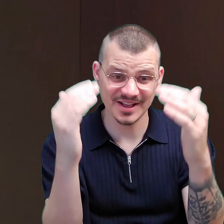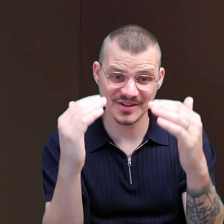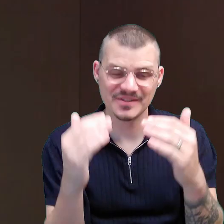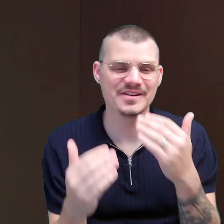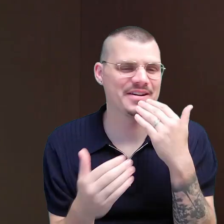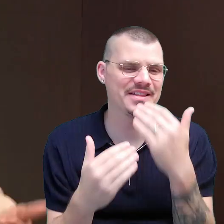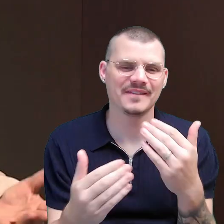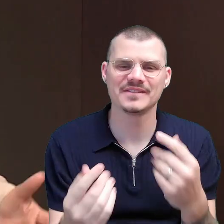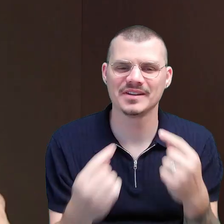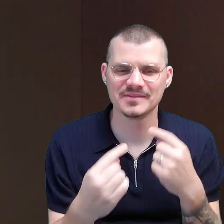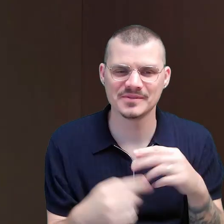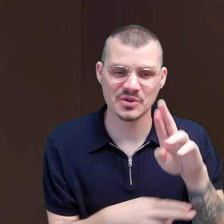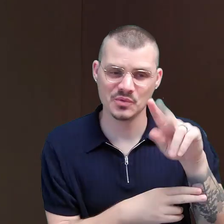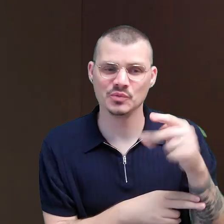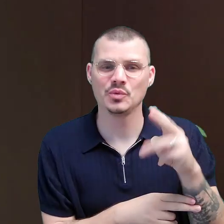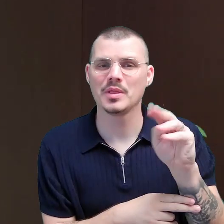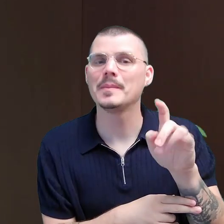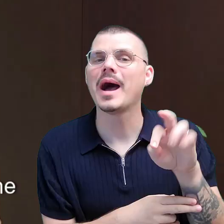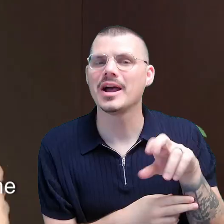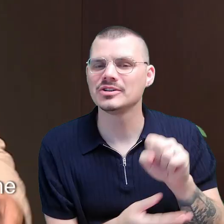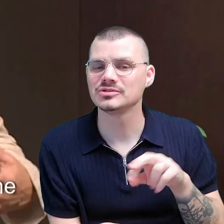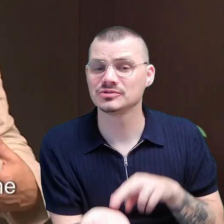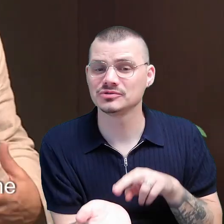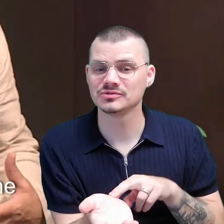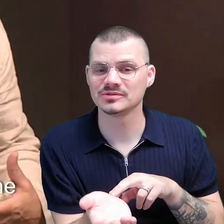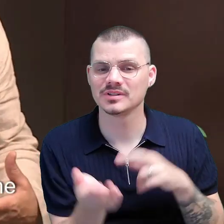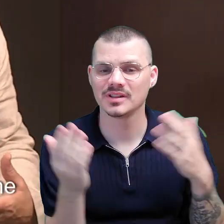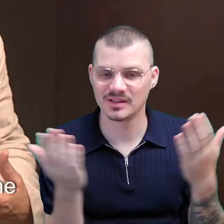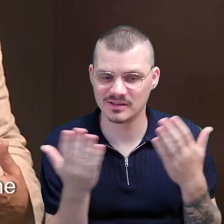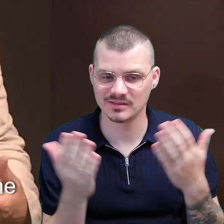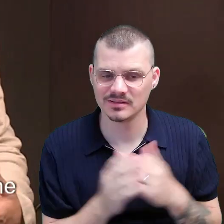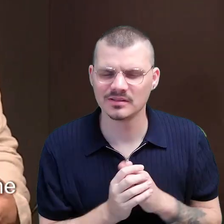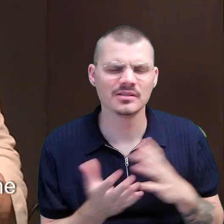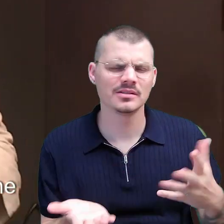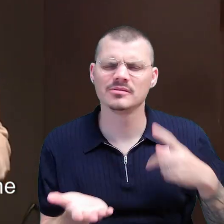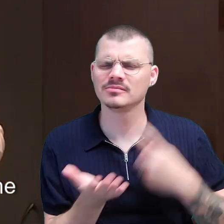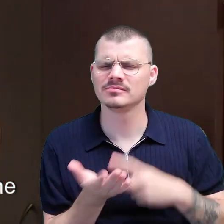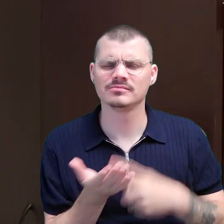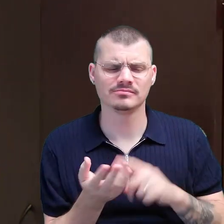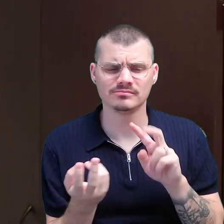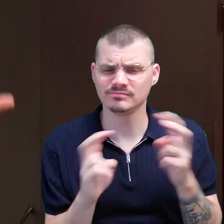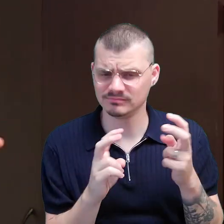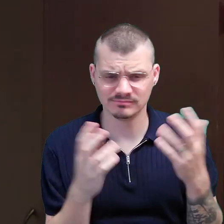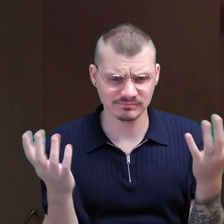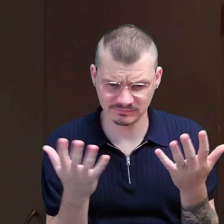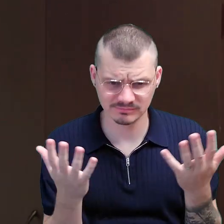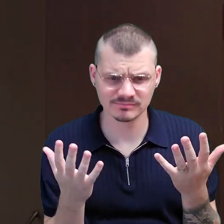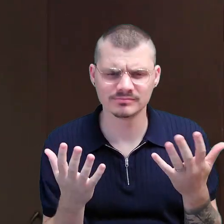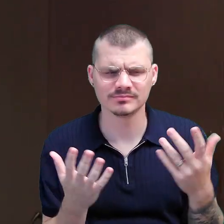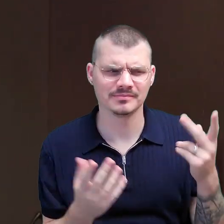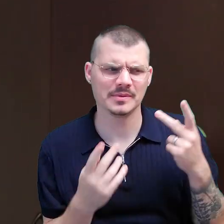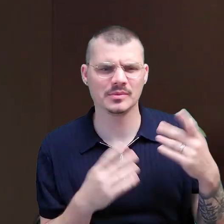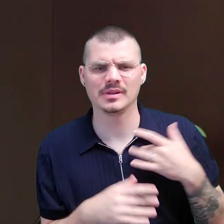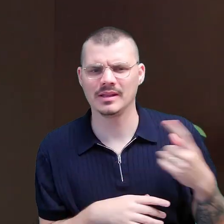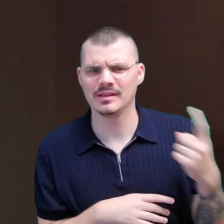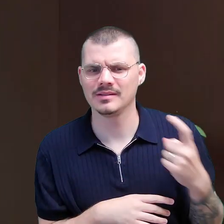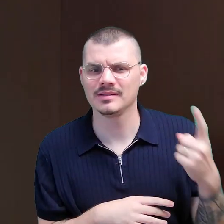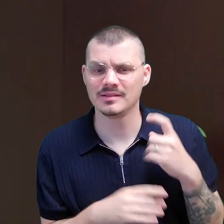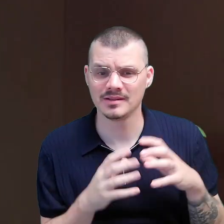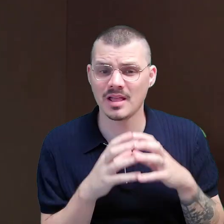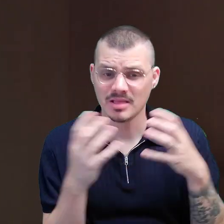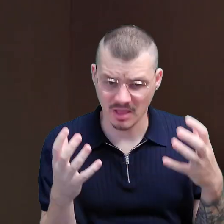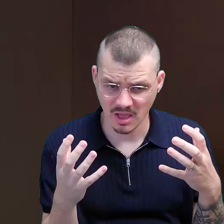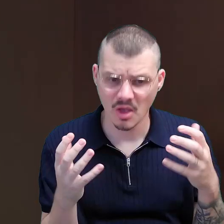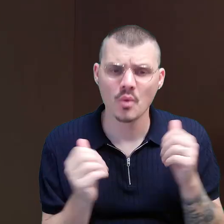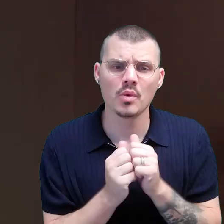Thank you for coming. Ruth Myers here. Our topic for the discussion today is one that I get asked about a lot. In people